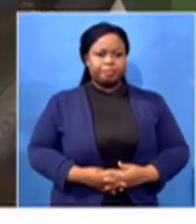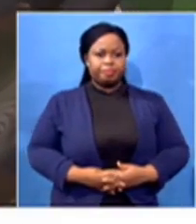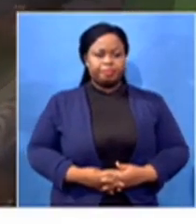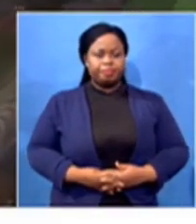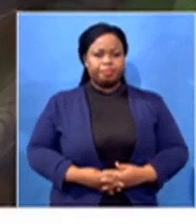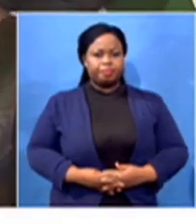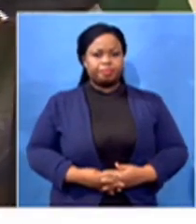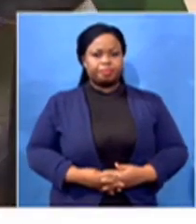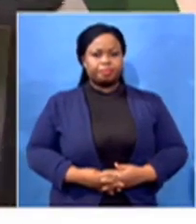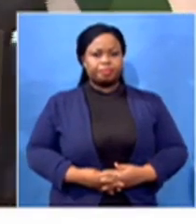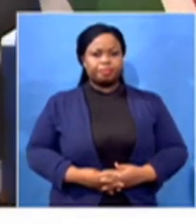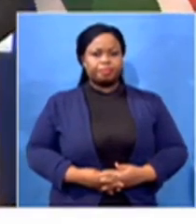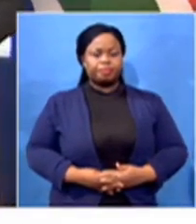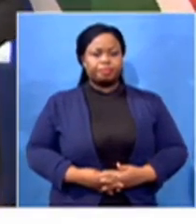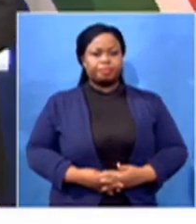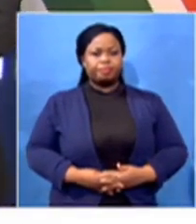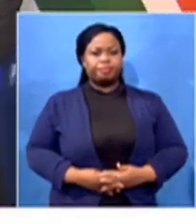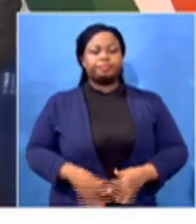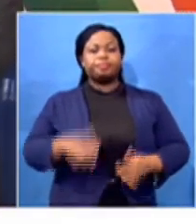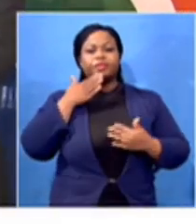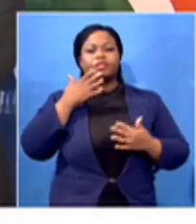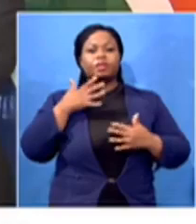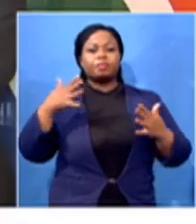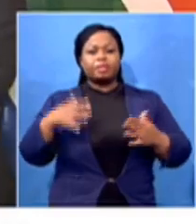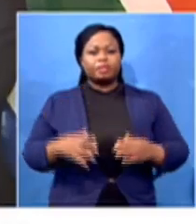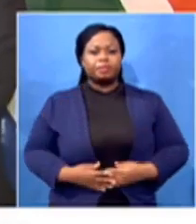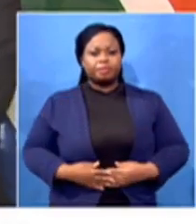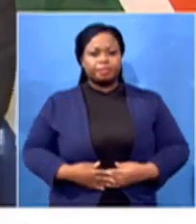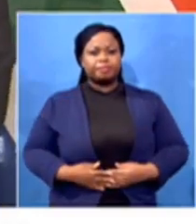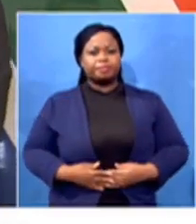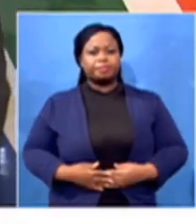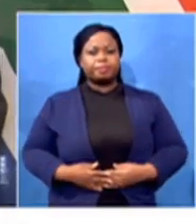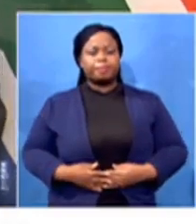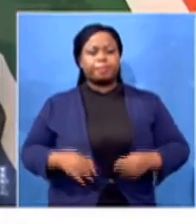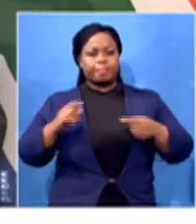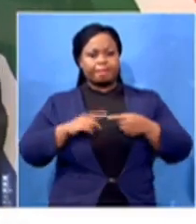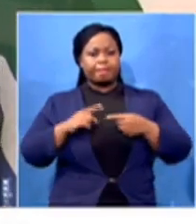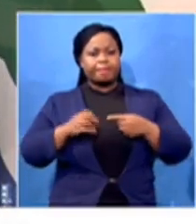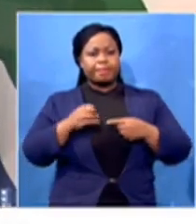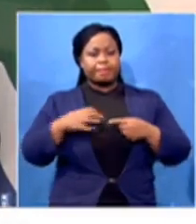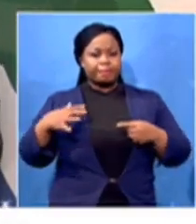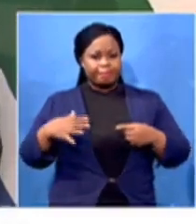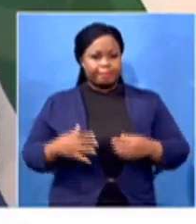Yes. Well, thank you very much. Let me start off with the